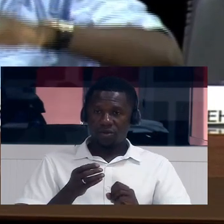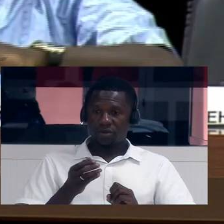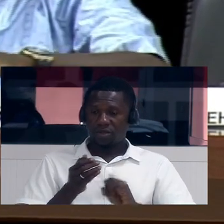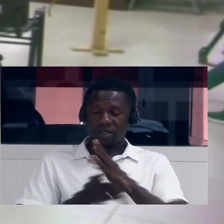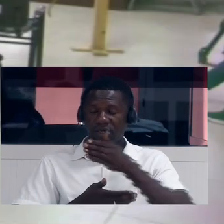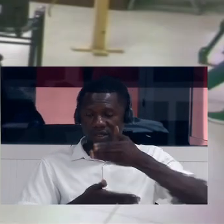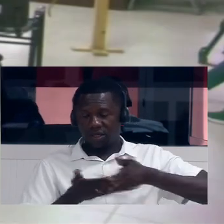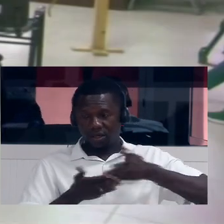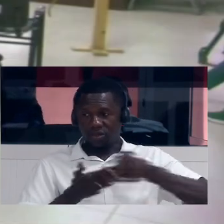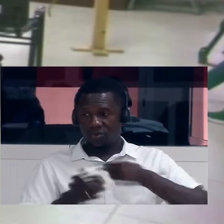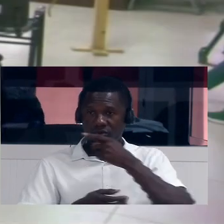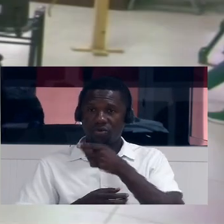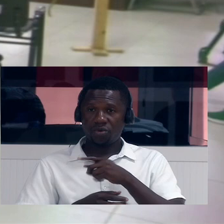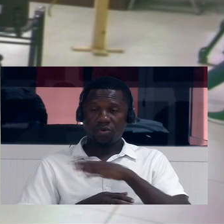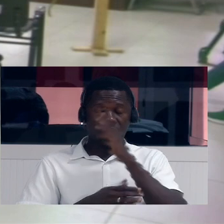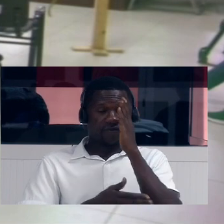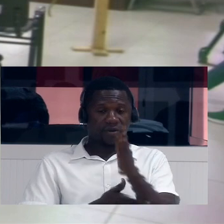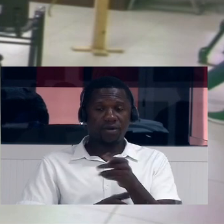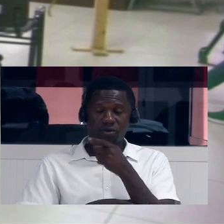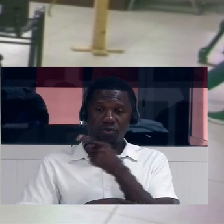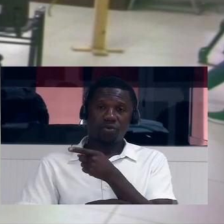In all fairness to you,